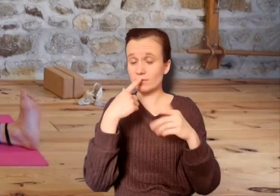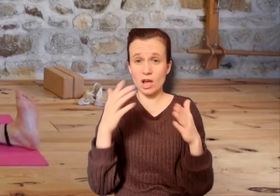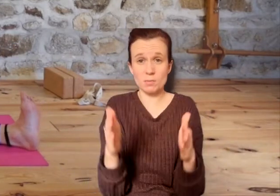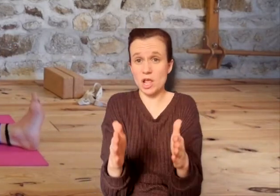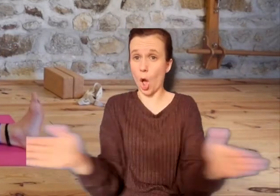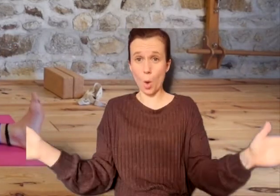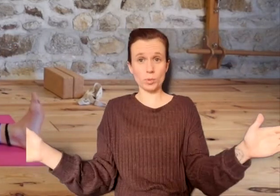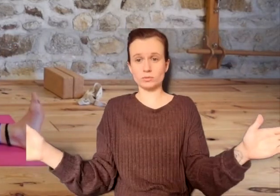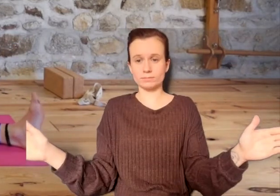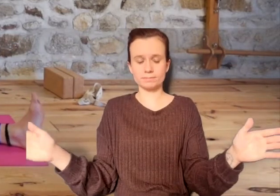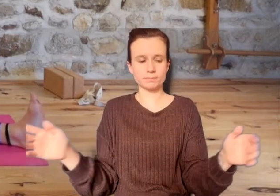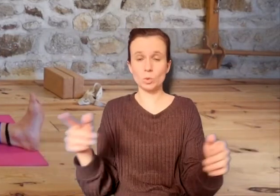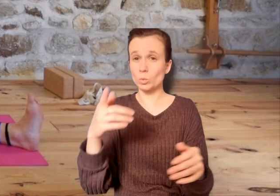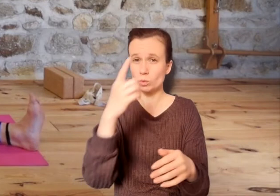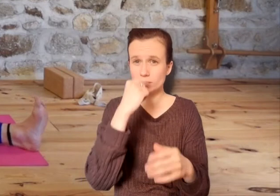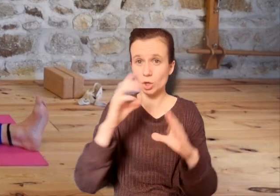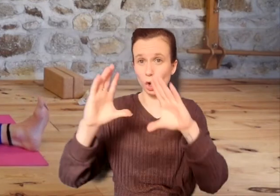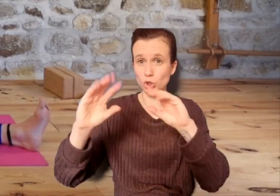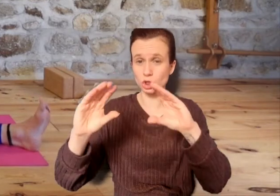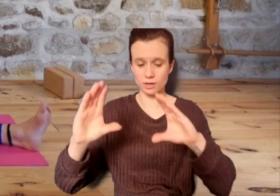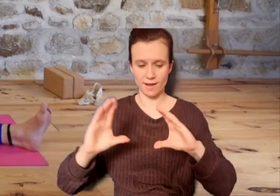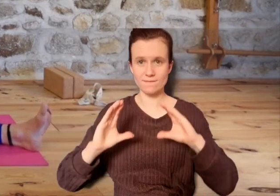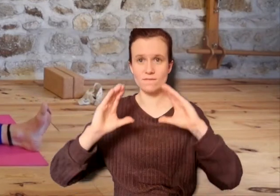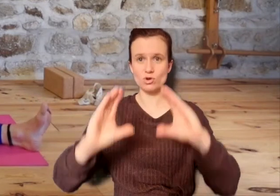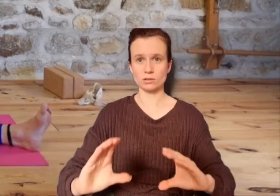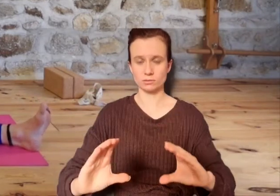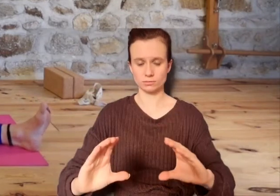your cushion. Place it on the floor in front of you.